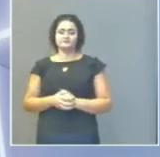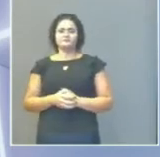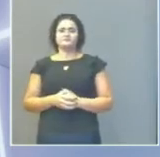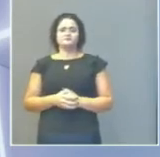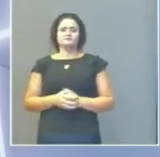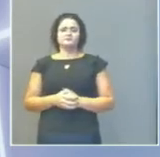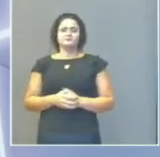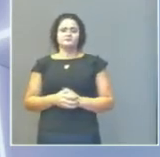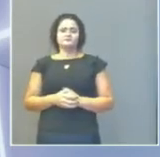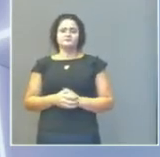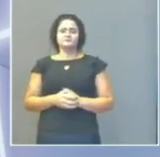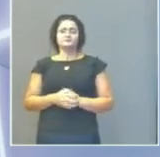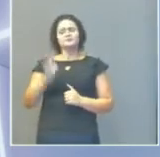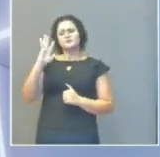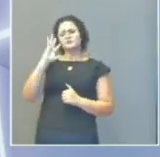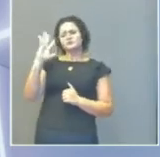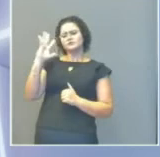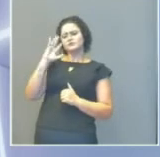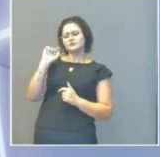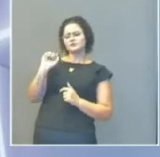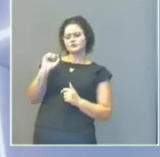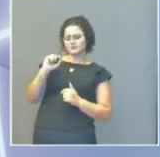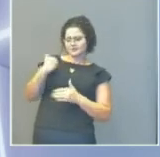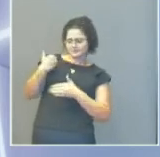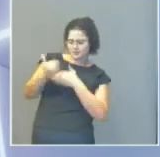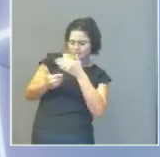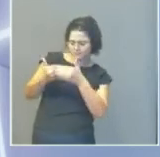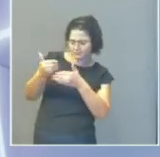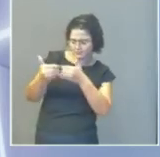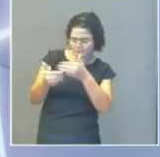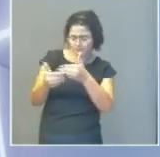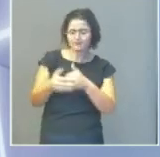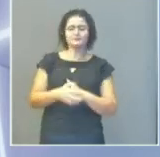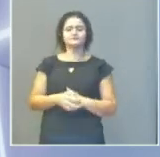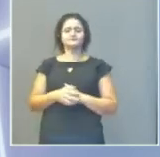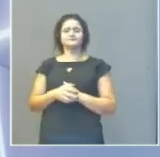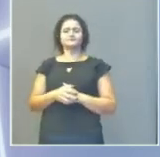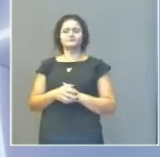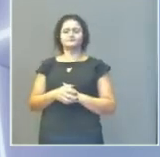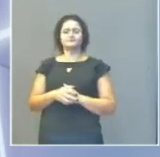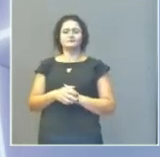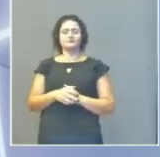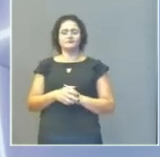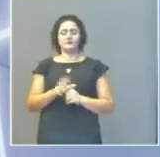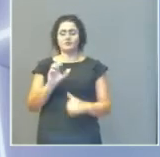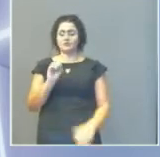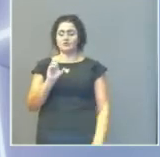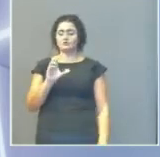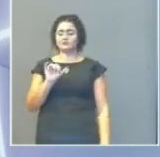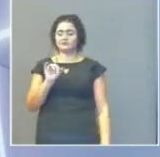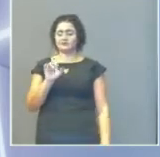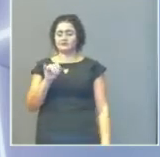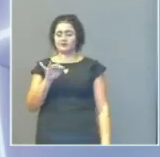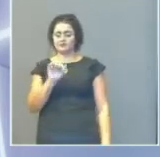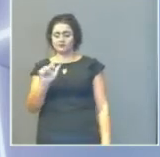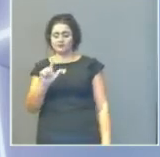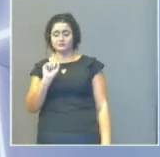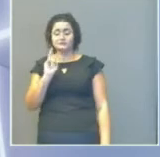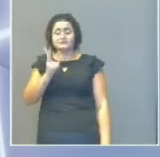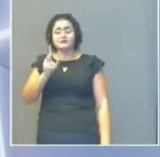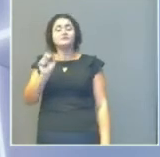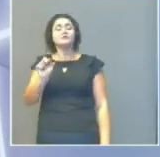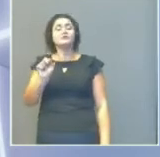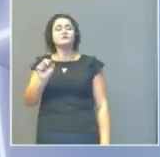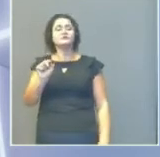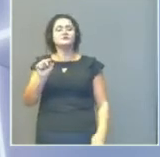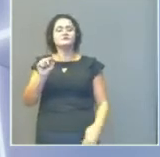The dream of Western modernity has always been to stabilize the world so